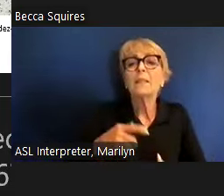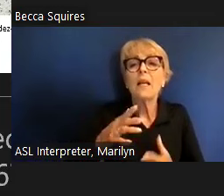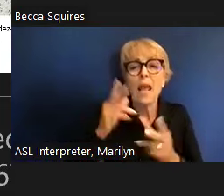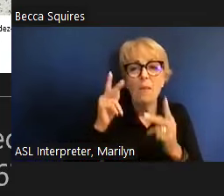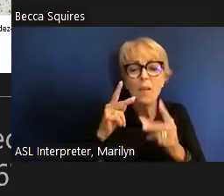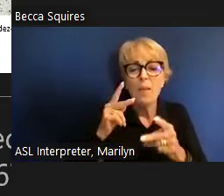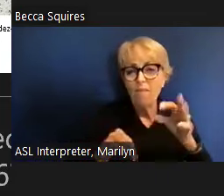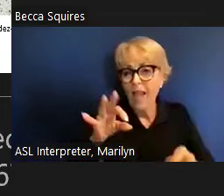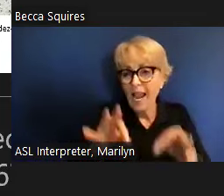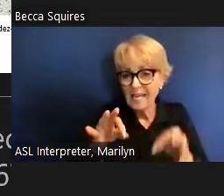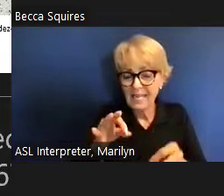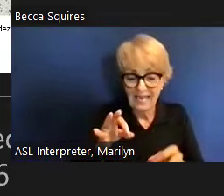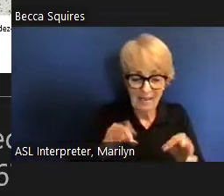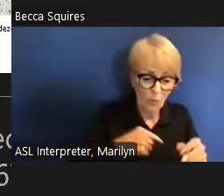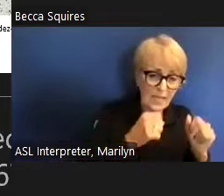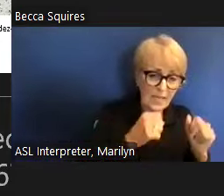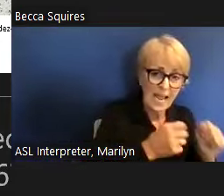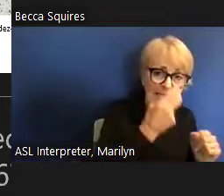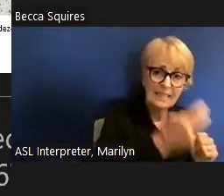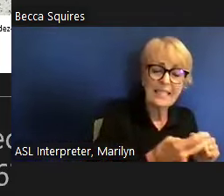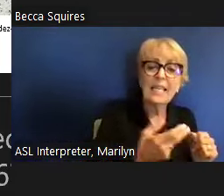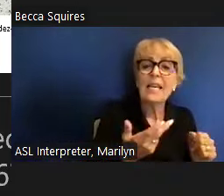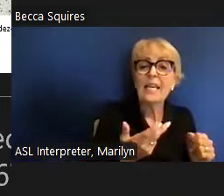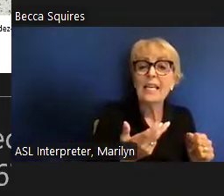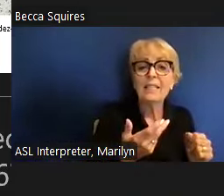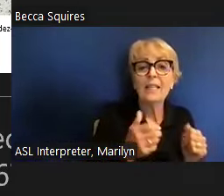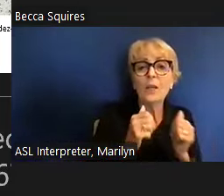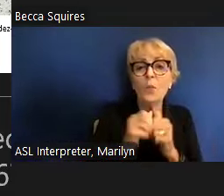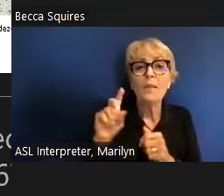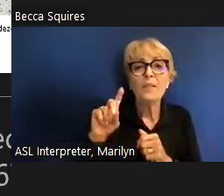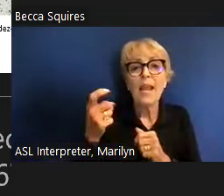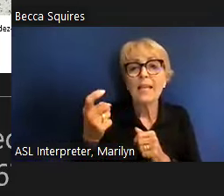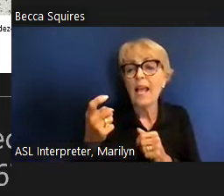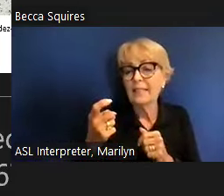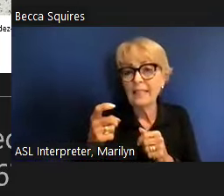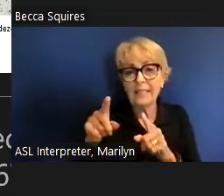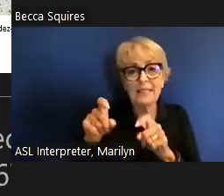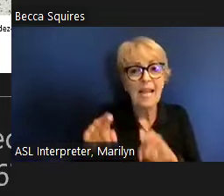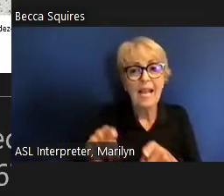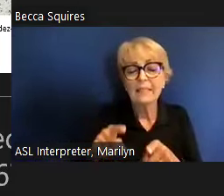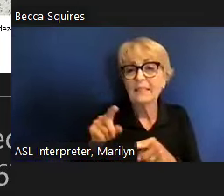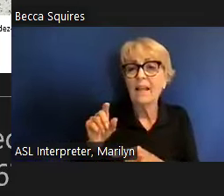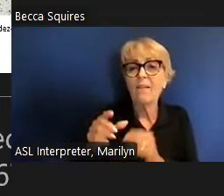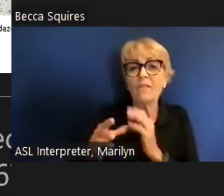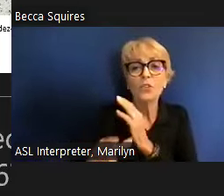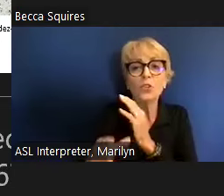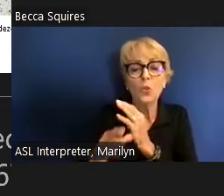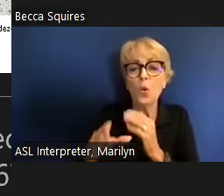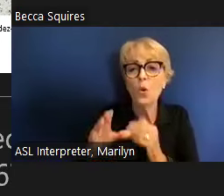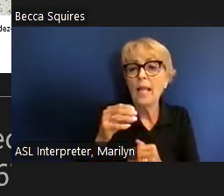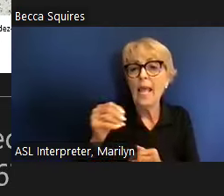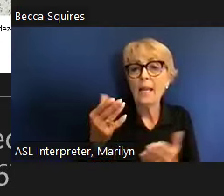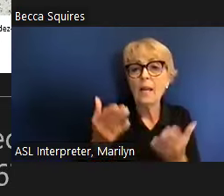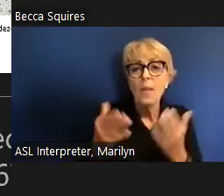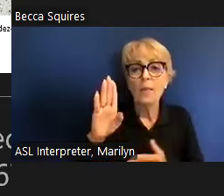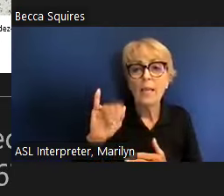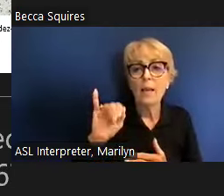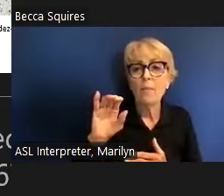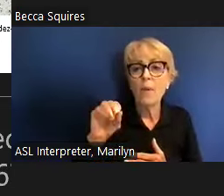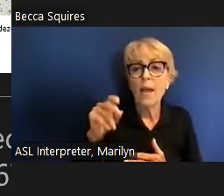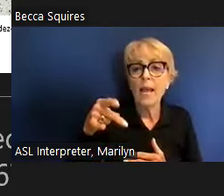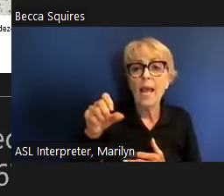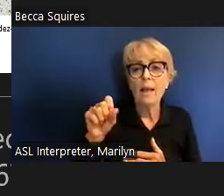it. Whether we can see it with a diagnostic test of the stool or maybe a biopsy, that's what we